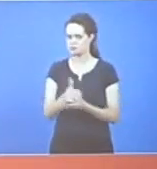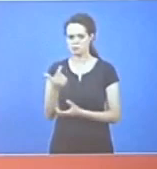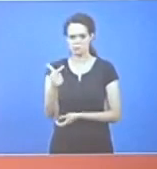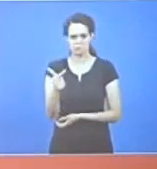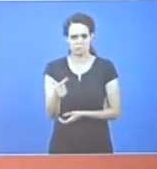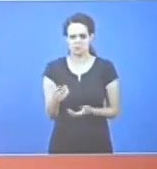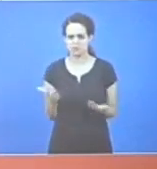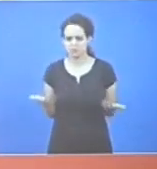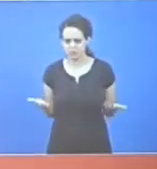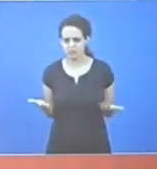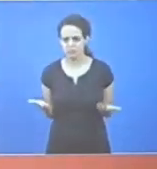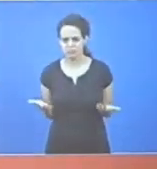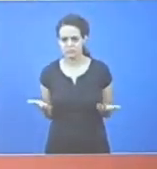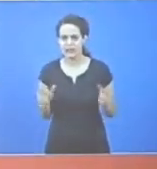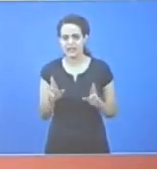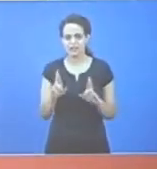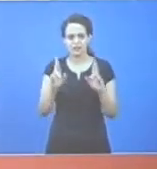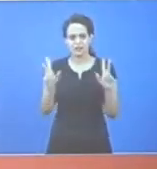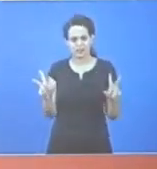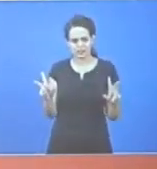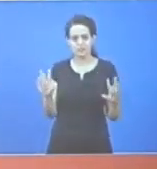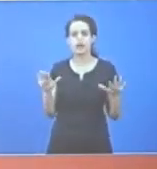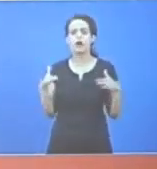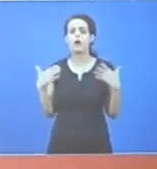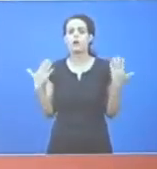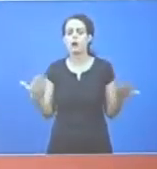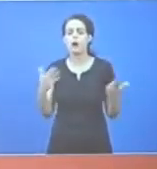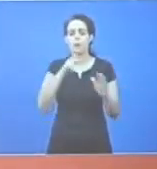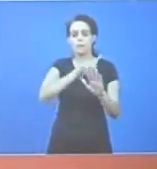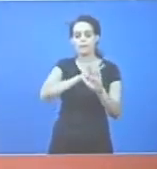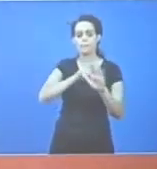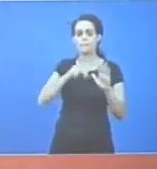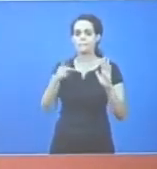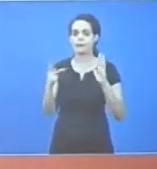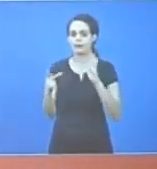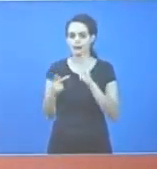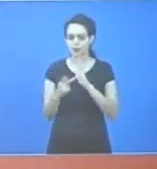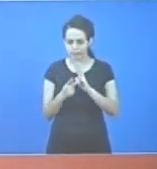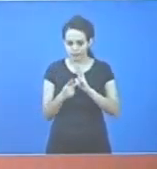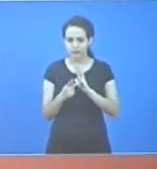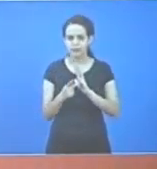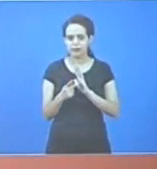garments. So the difference is that in this parable,